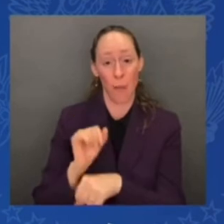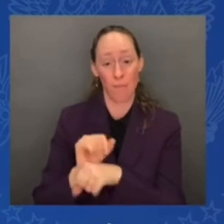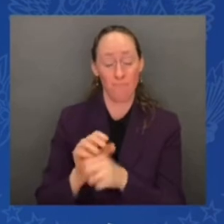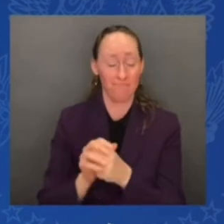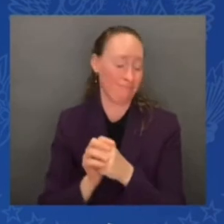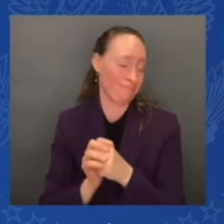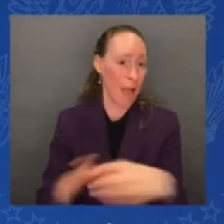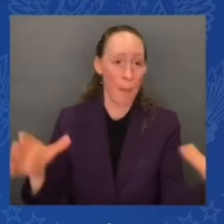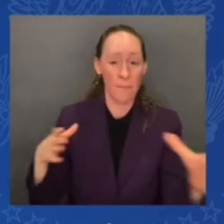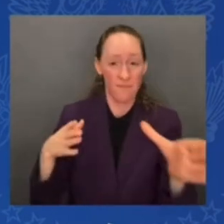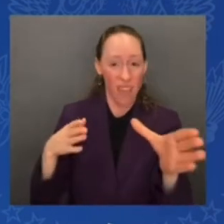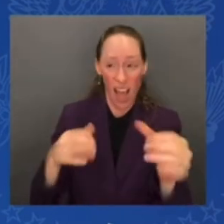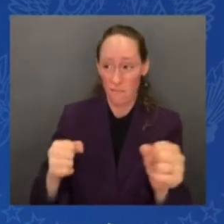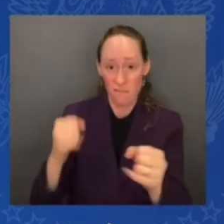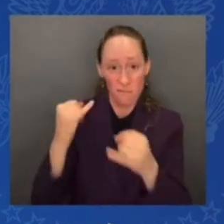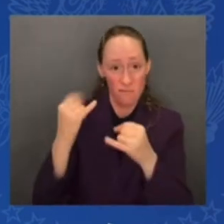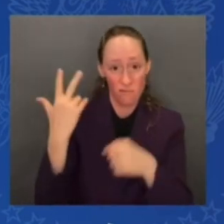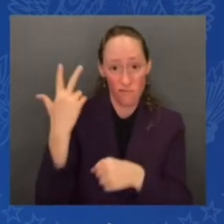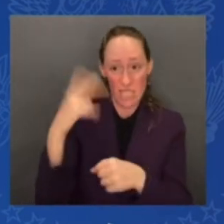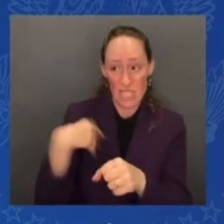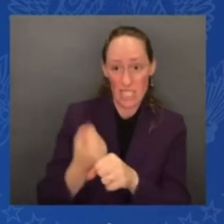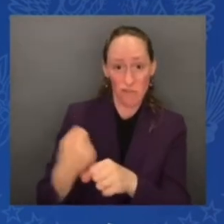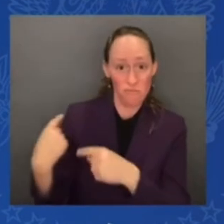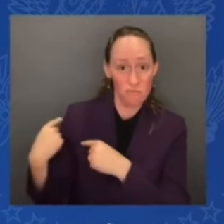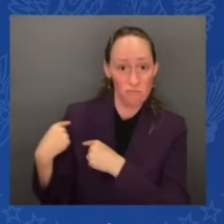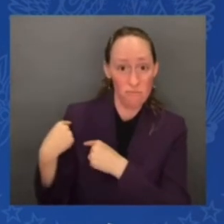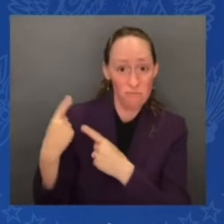90,000 new jobs right here in New Mexico.